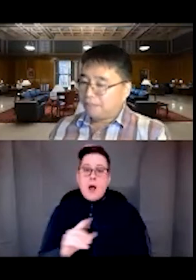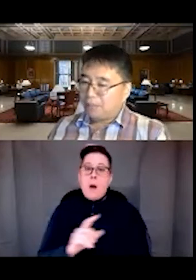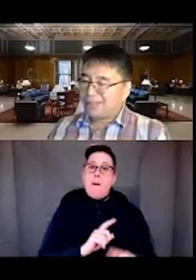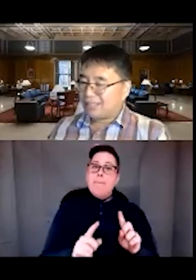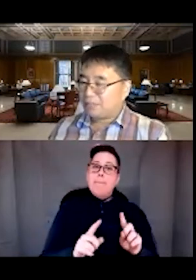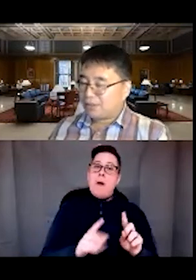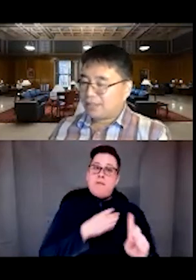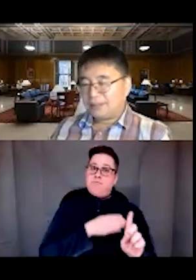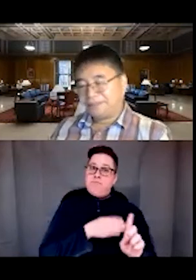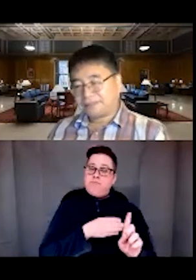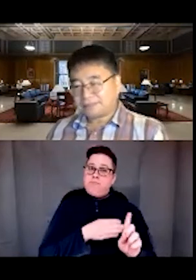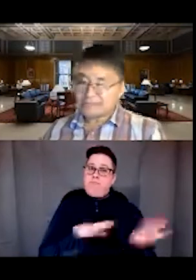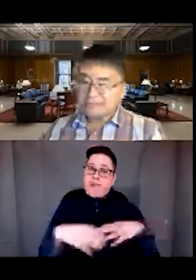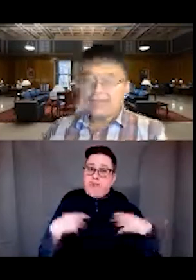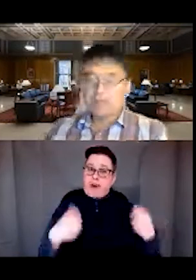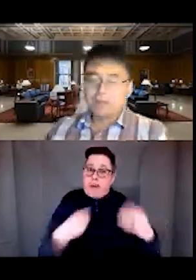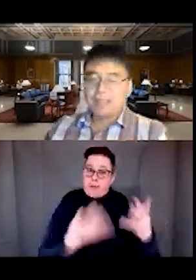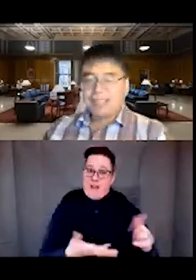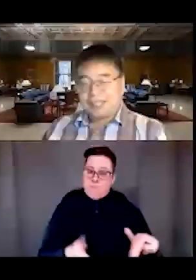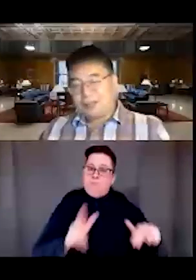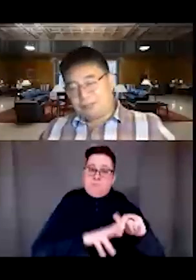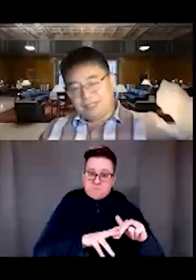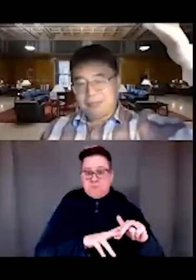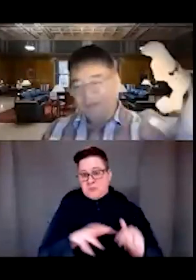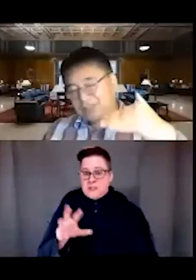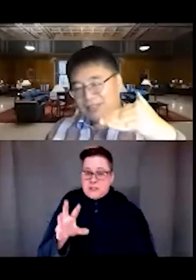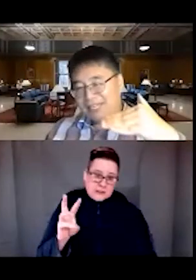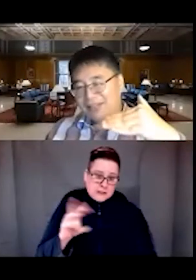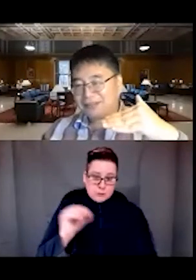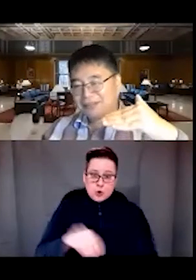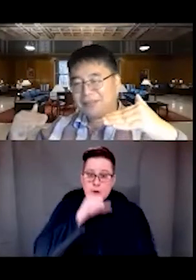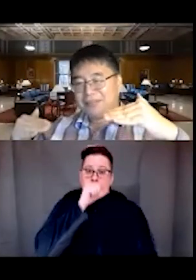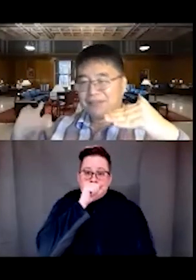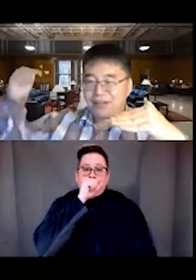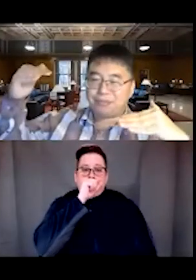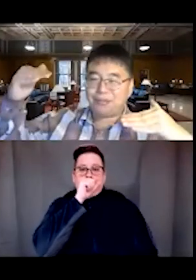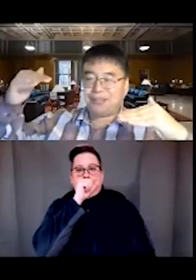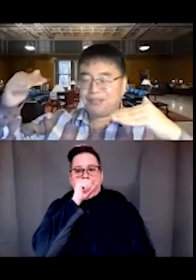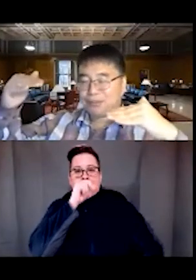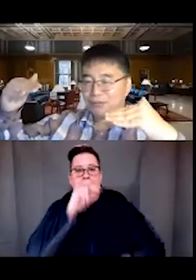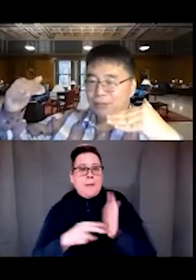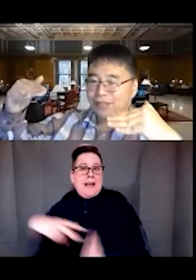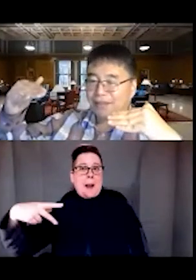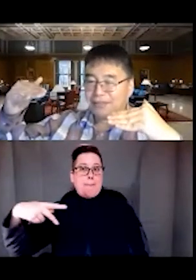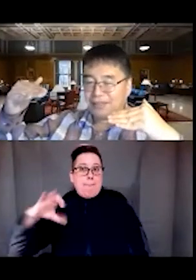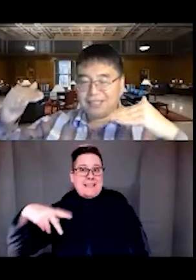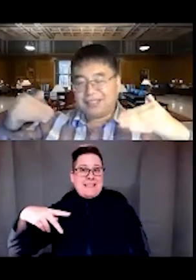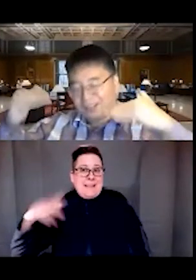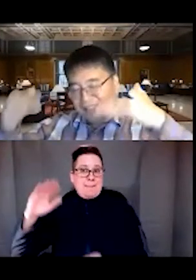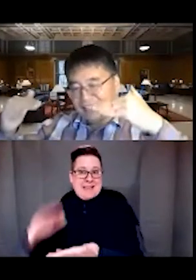up by about 6%. So, PCP visit went down, but behavioral health provider visit rate went